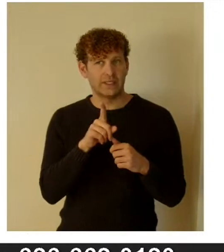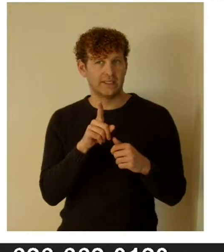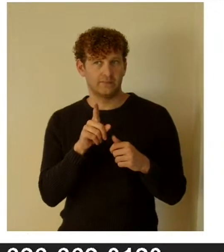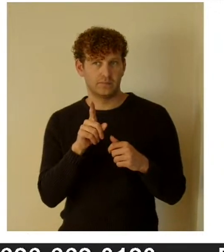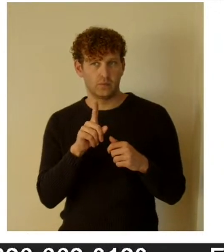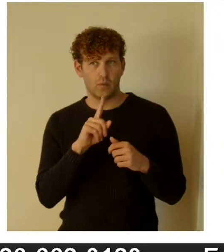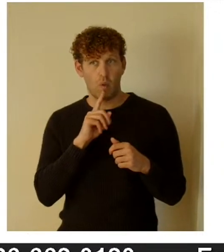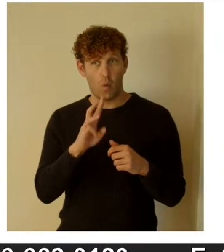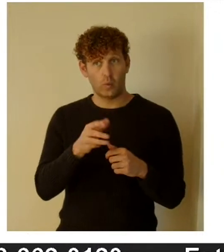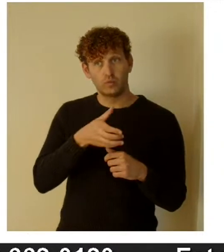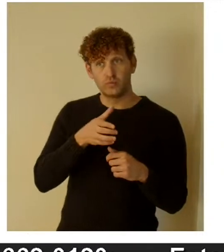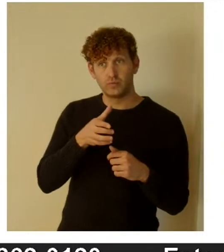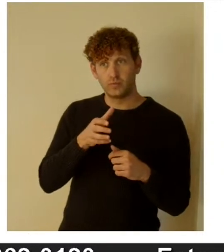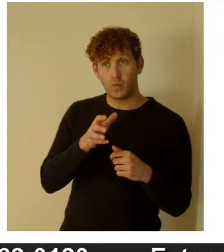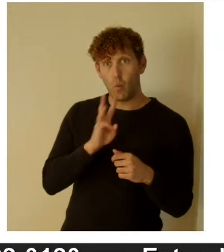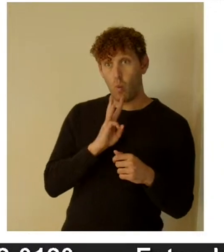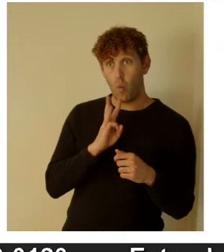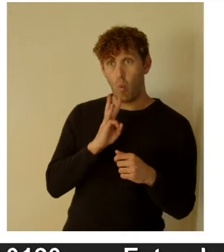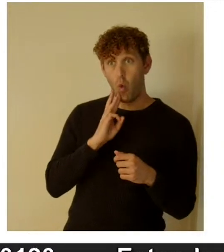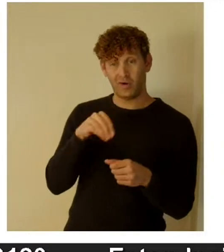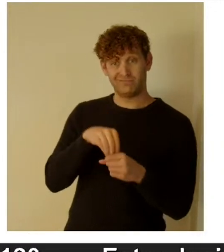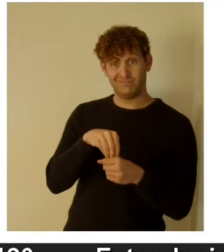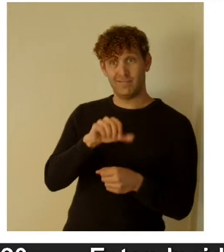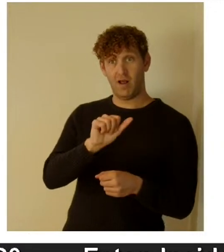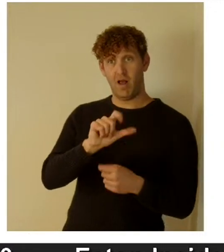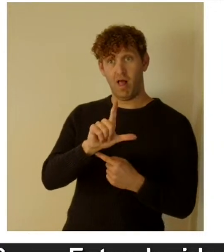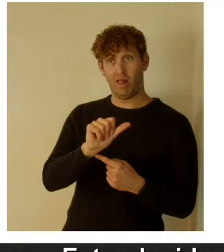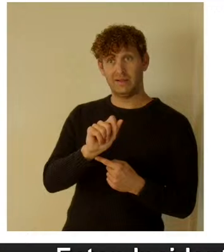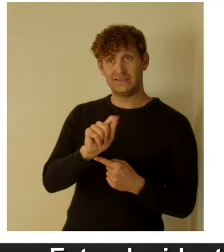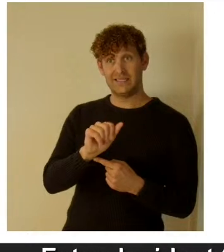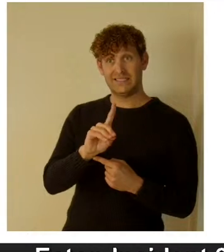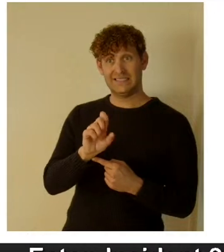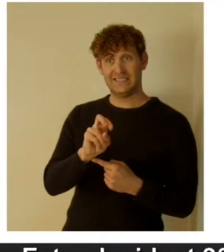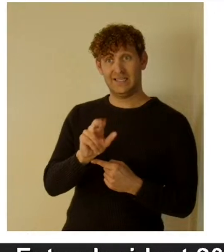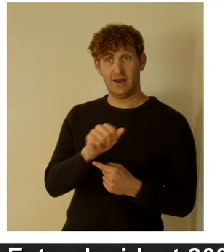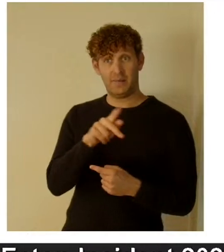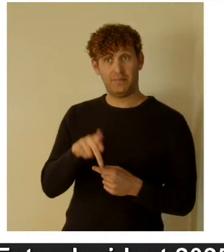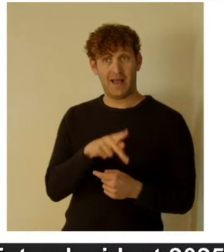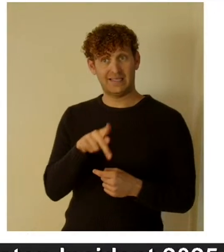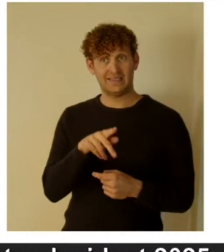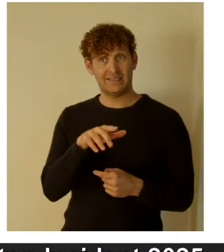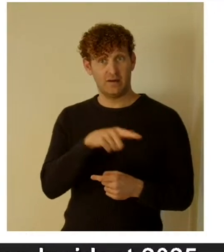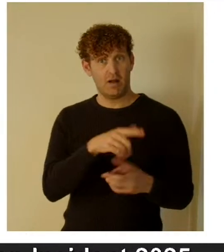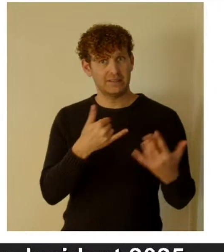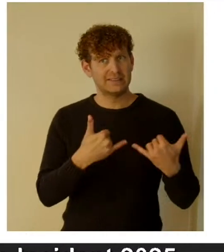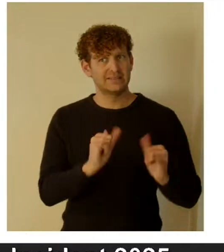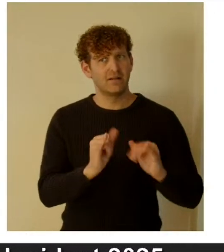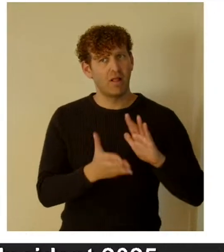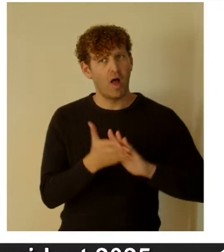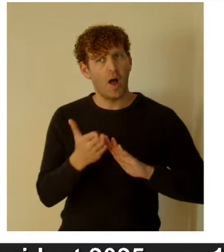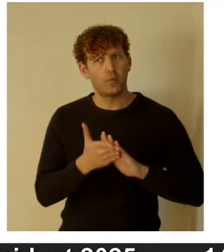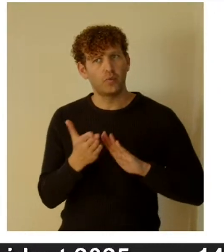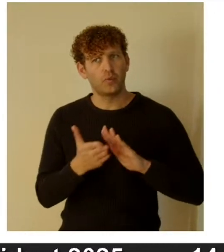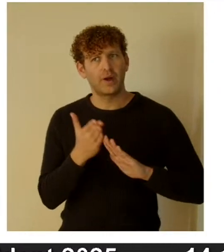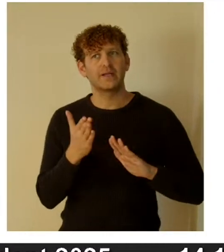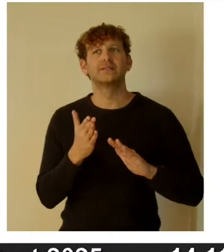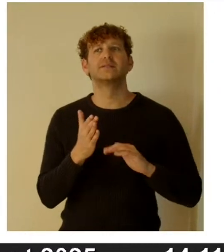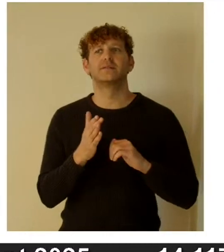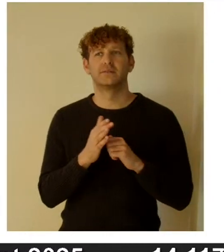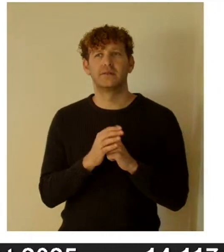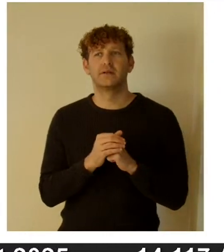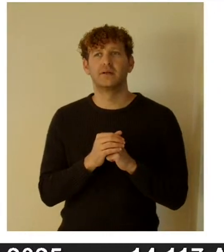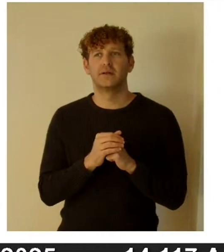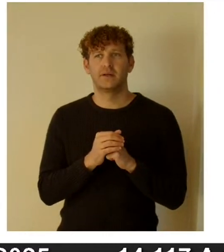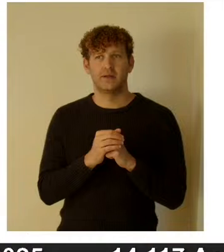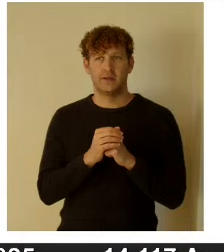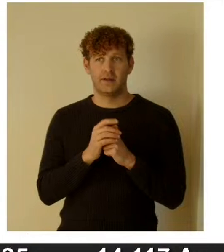area. The Pasadena water system is pretty much up and going, so if you need to have very specifically whether or not you